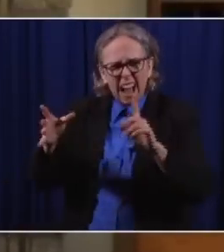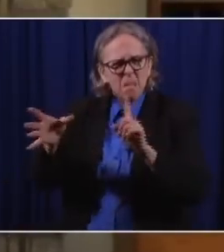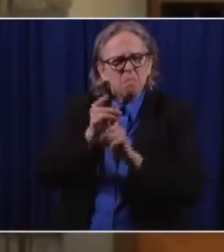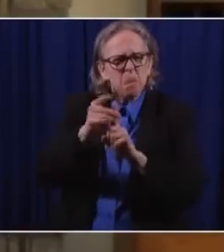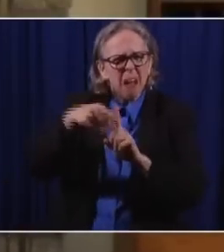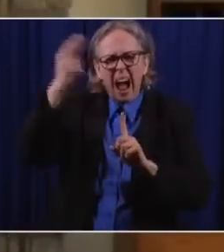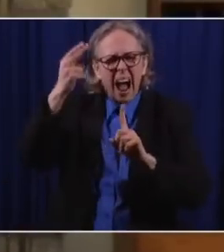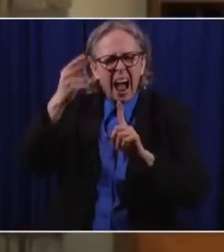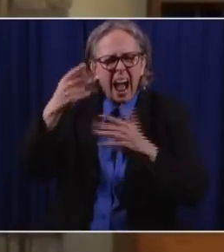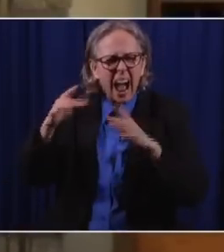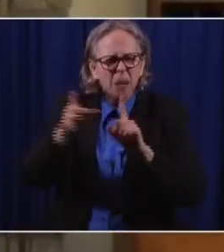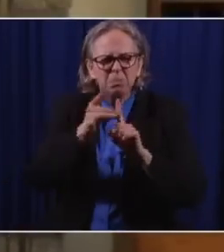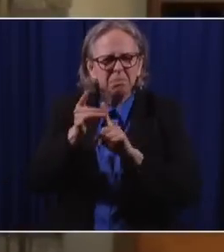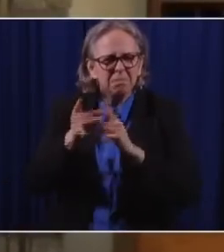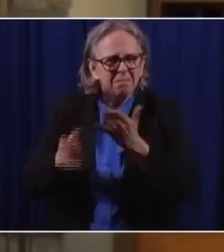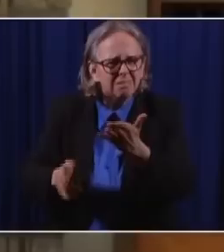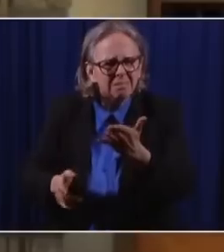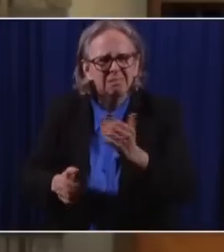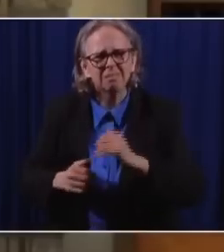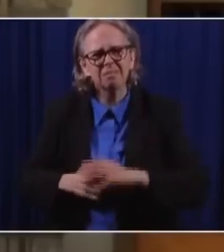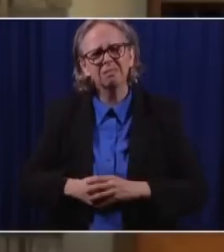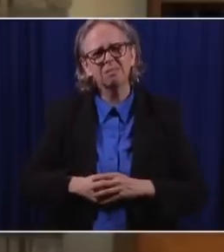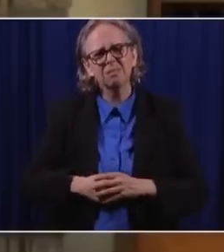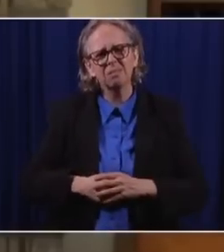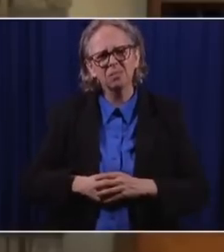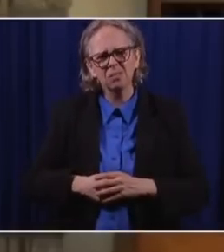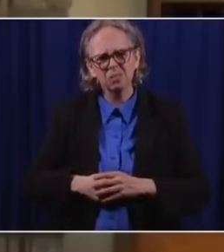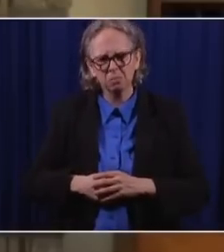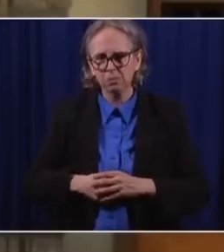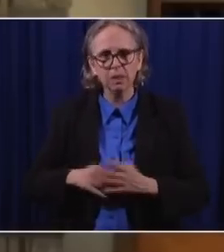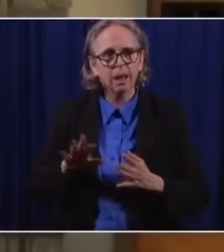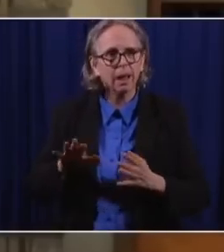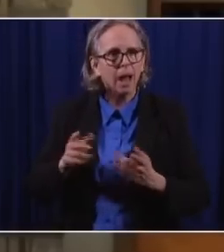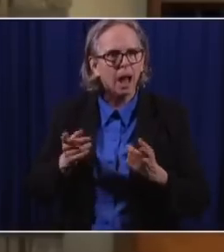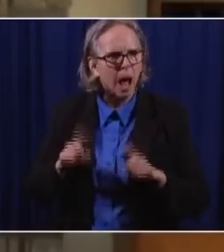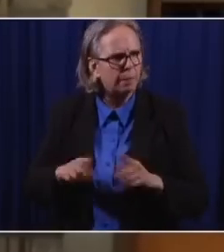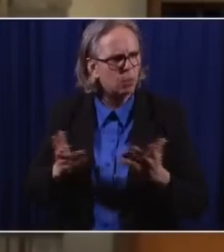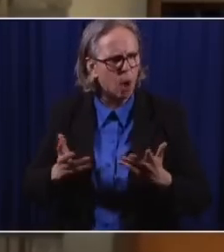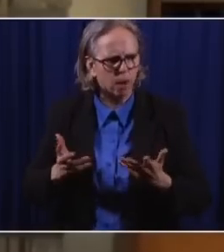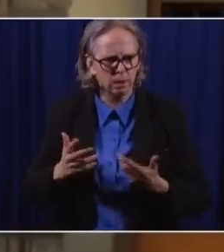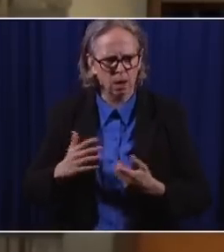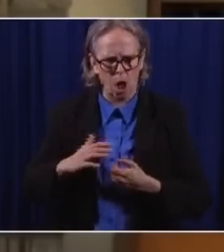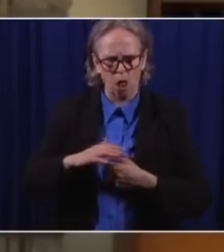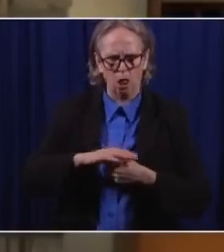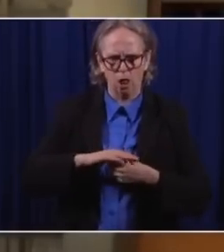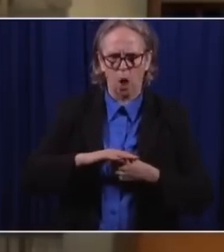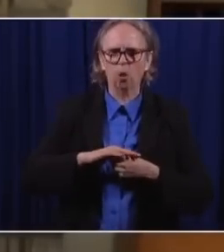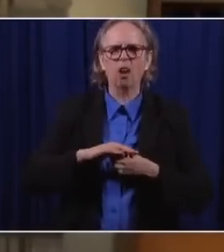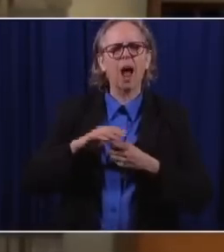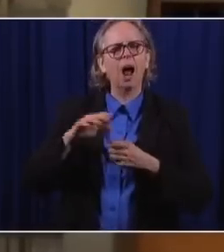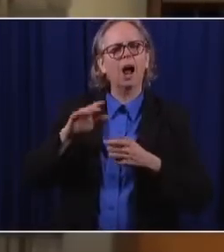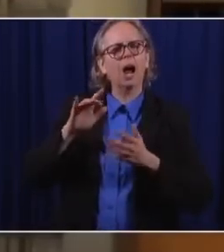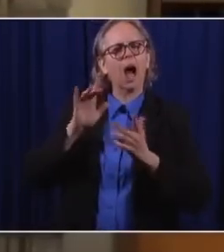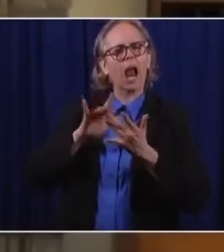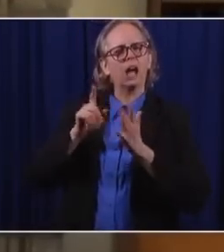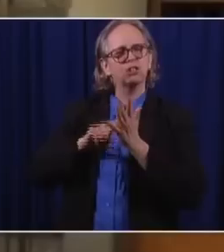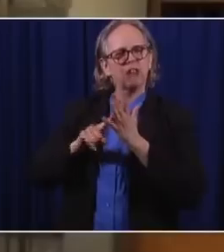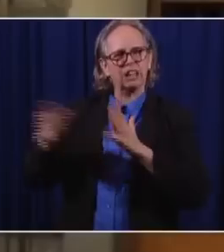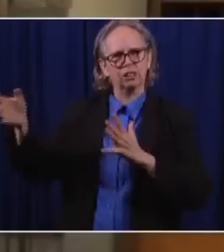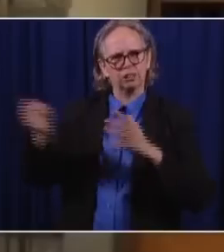many times where the local contact tracers, people who are on the phone when somebody gets